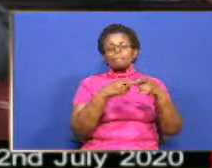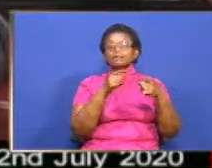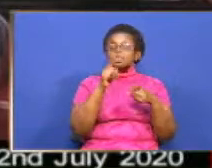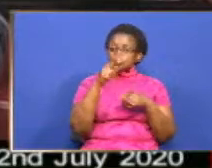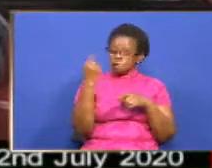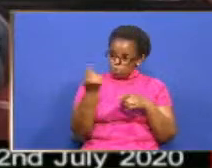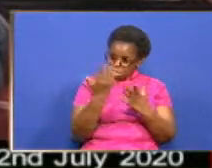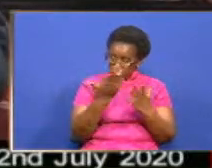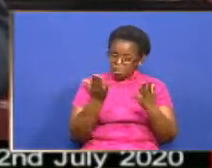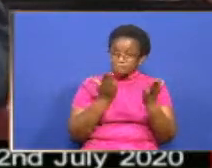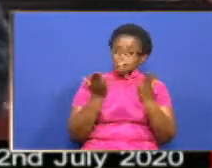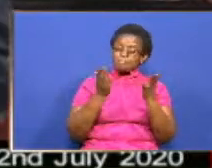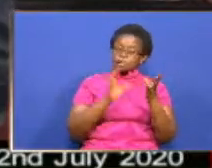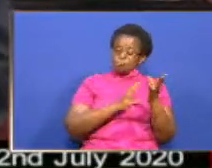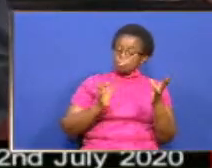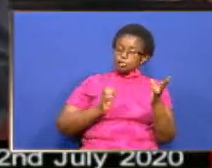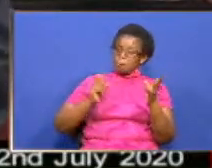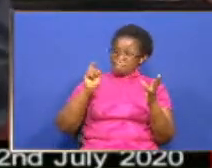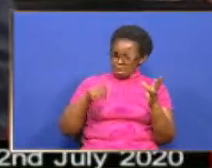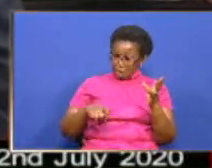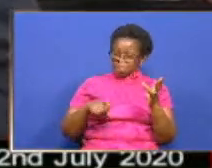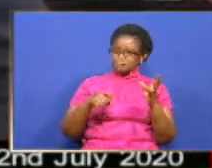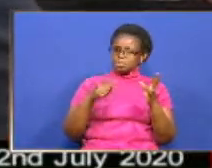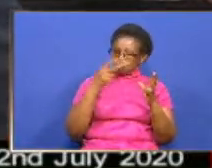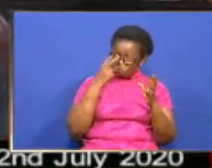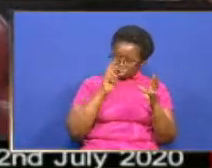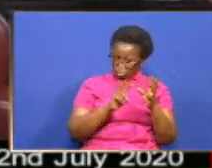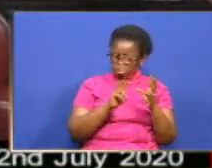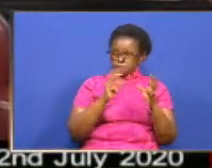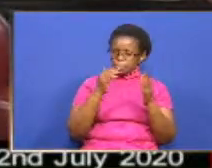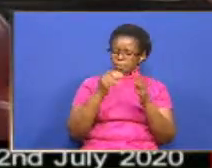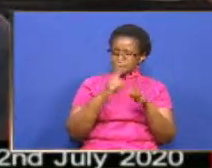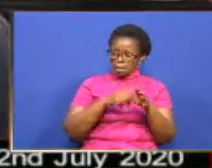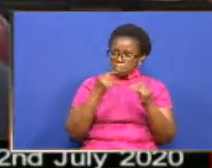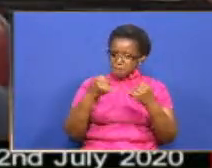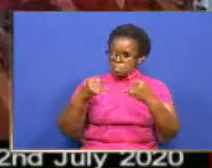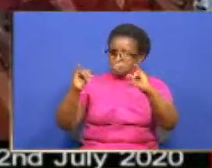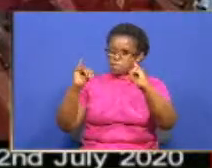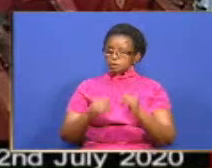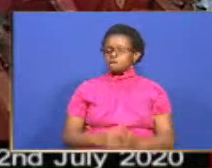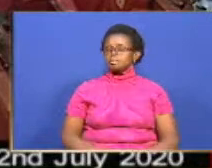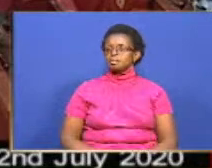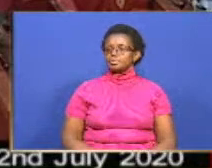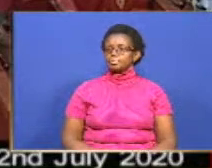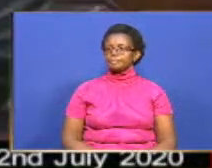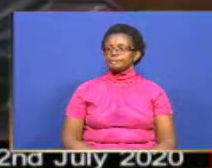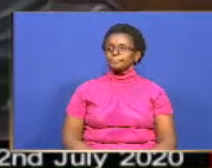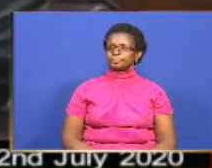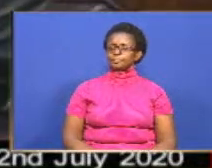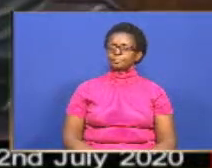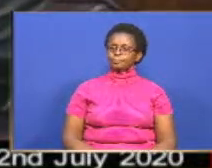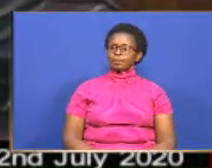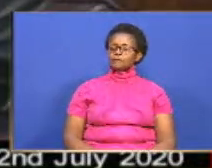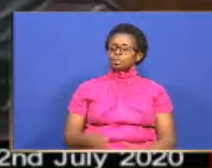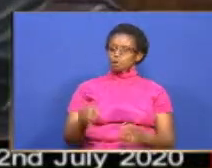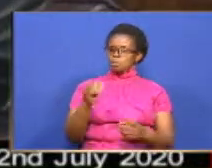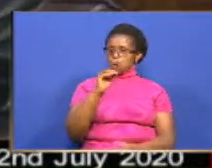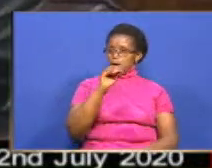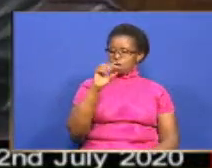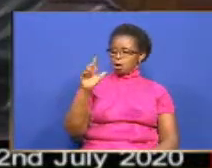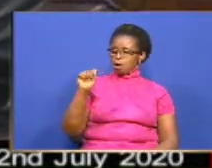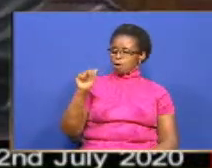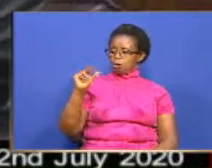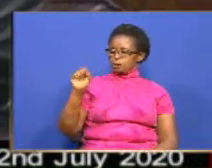Service Commission should look at when they are implementing. Otherwise, I support. Okay. So, honorable members, I put the question, which is at clause 2, be amended